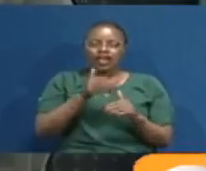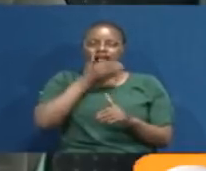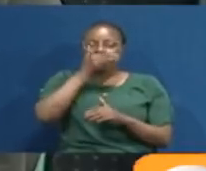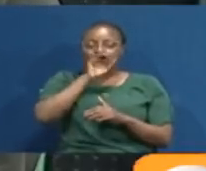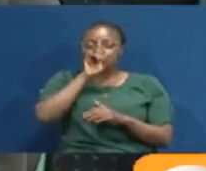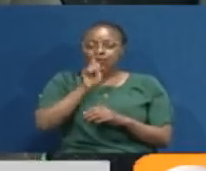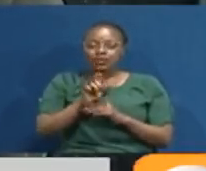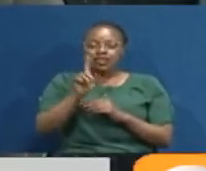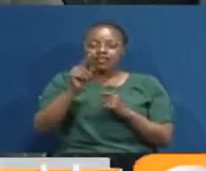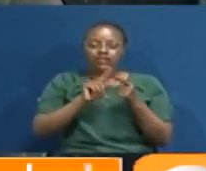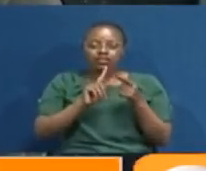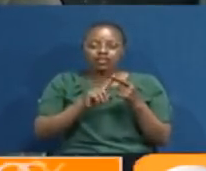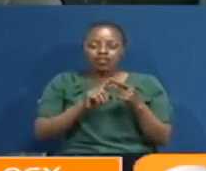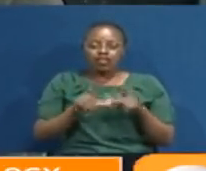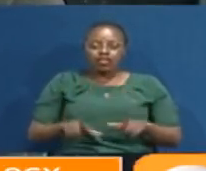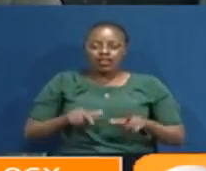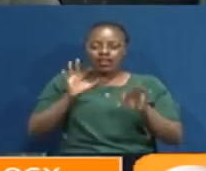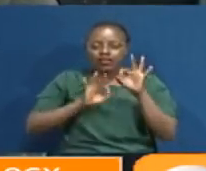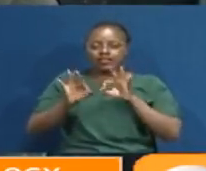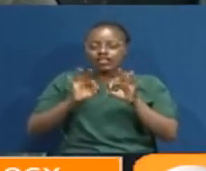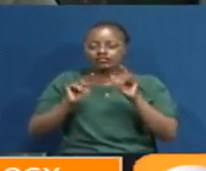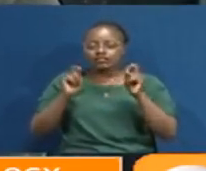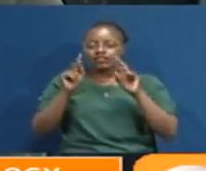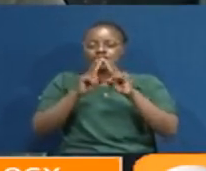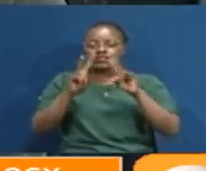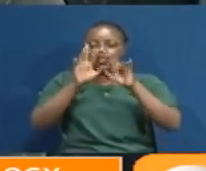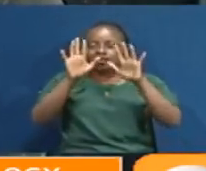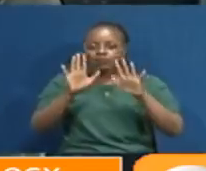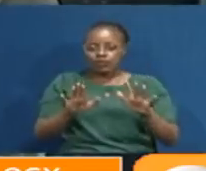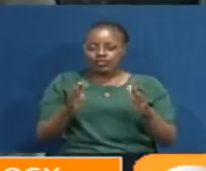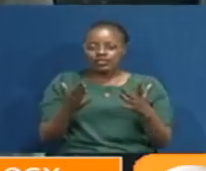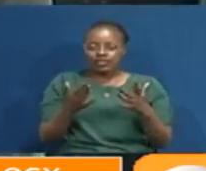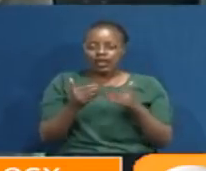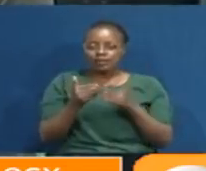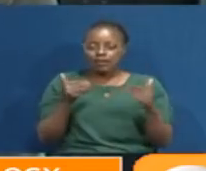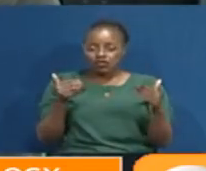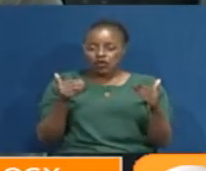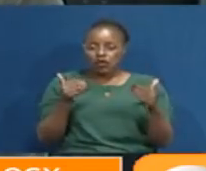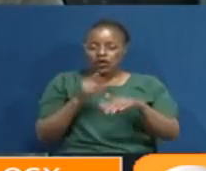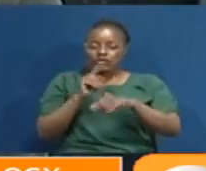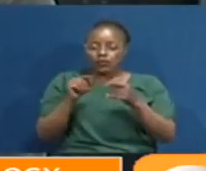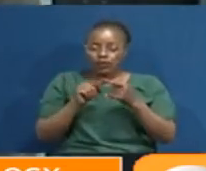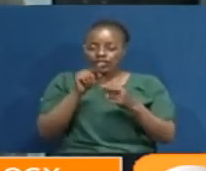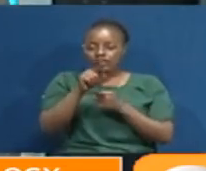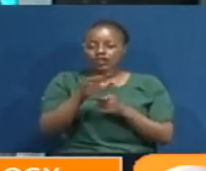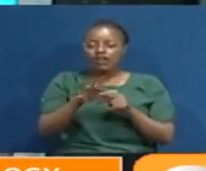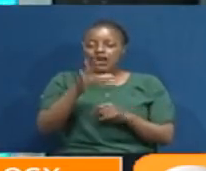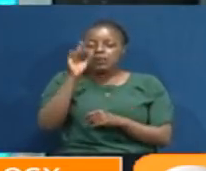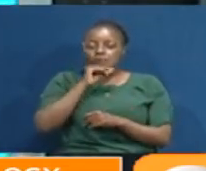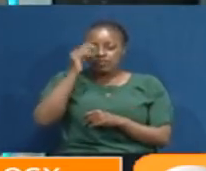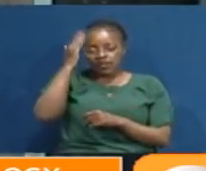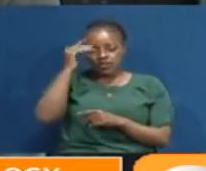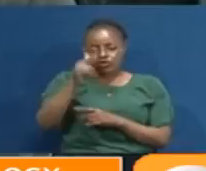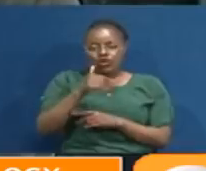the first thing to say is that lifestyle adjustments are really important. Before, once you identify that you have high blood pressure, or